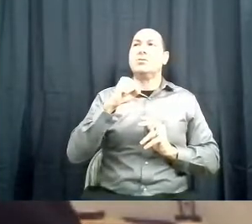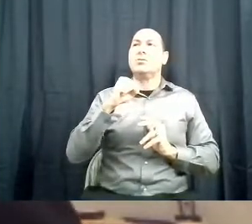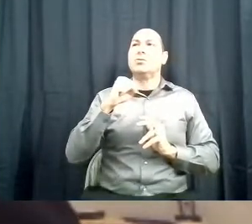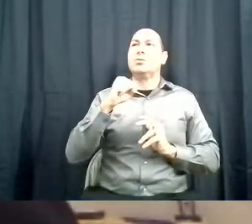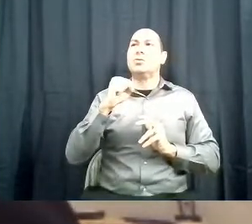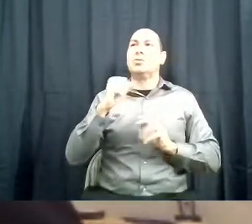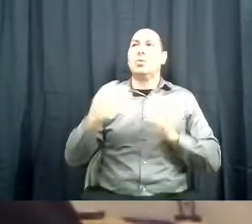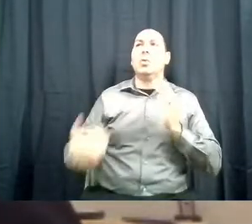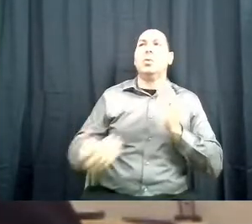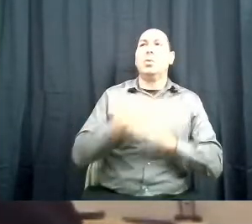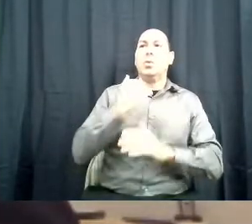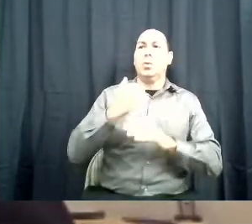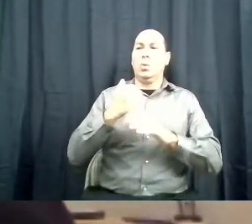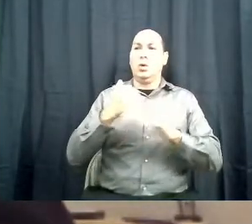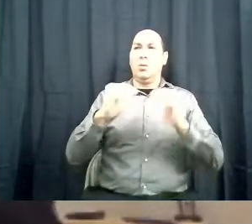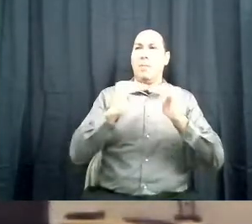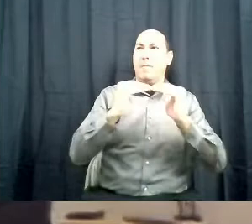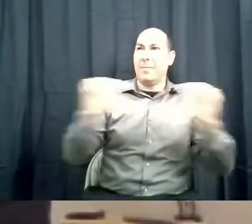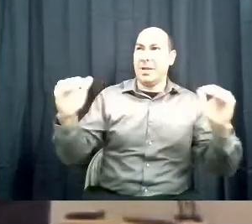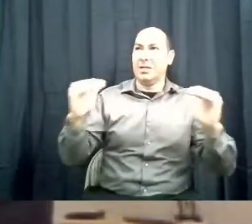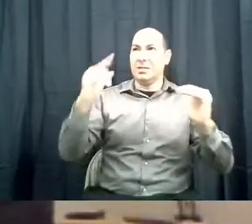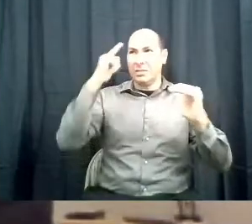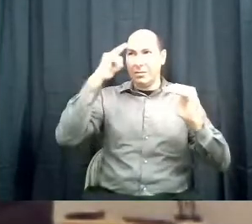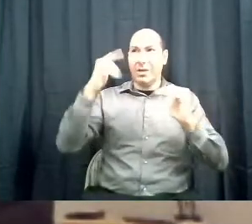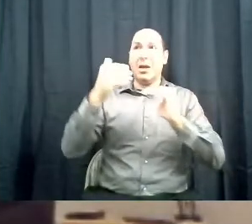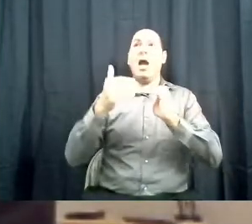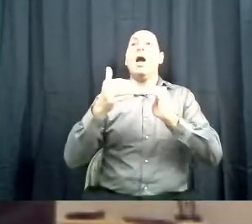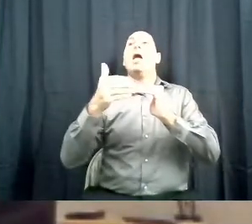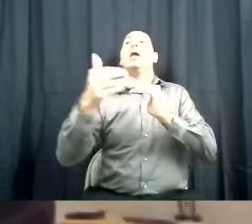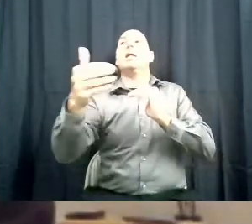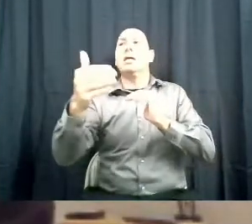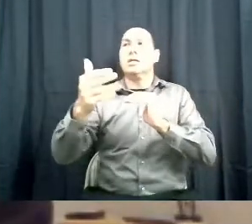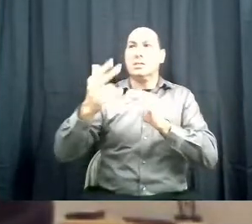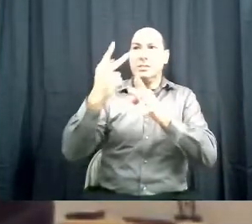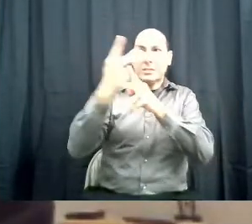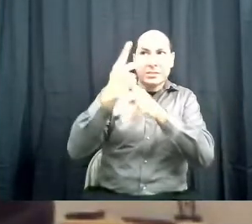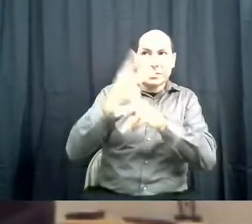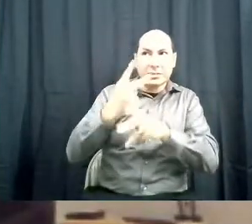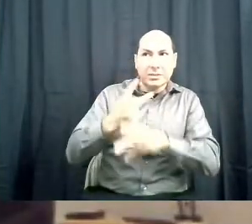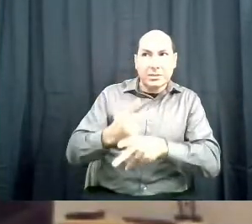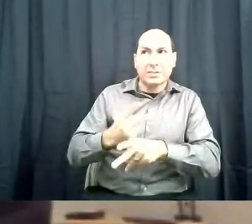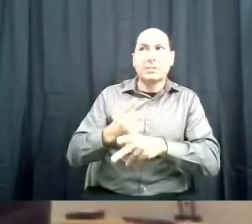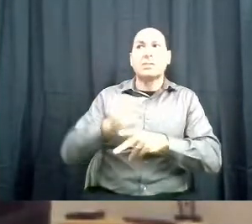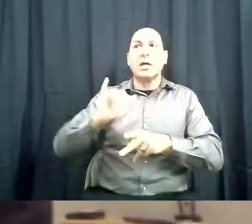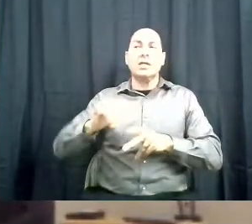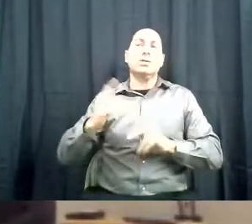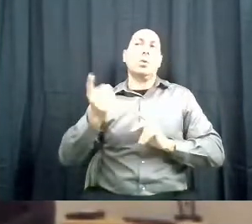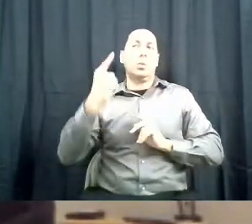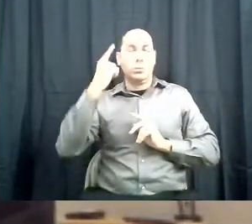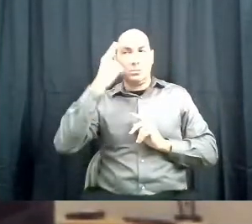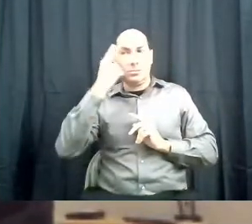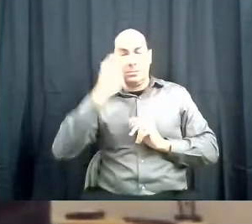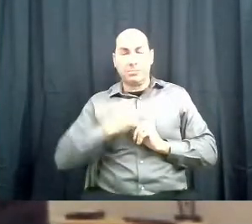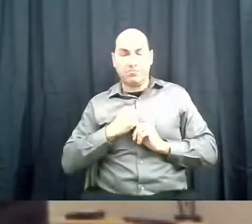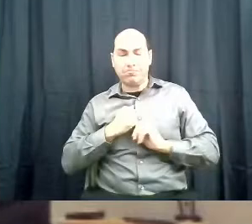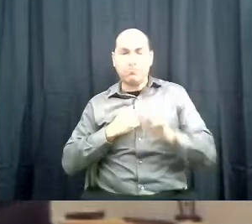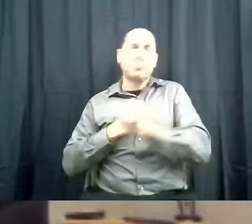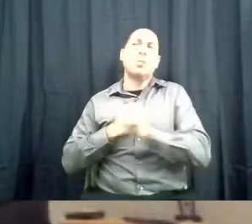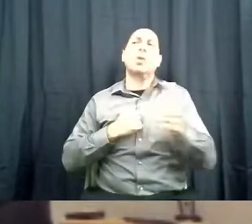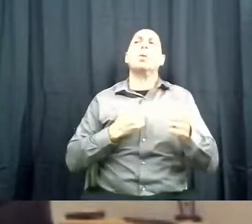the past several years. So that's one thought. The other thing I wanted to say